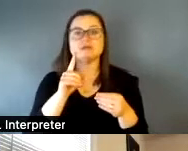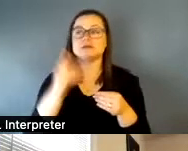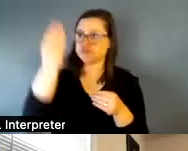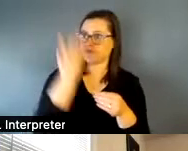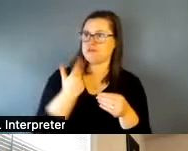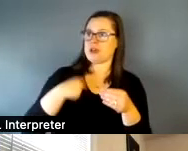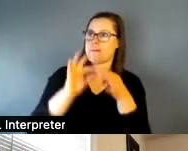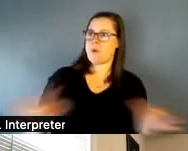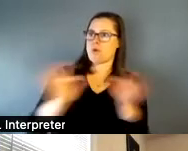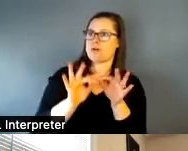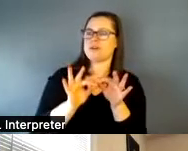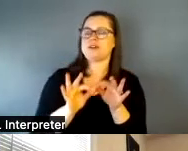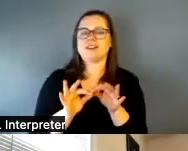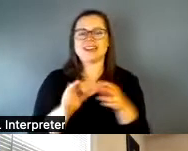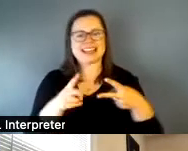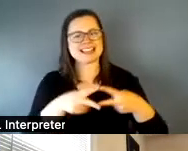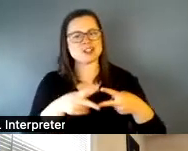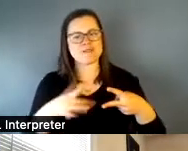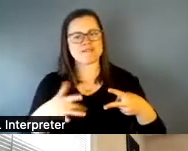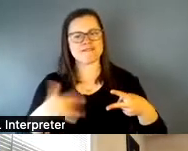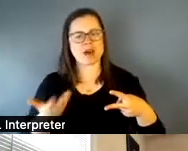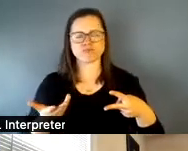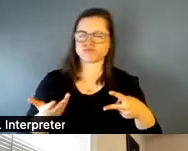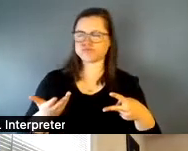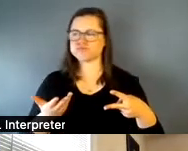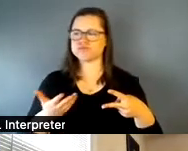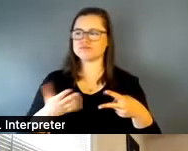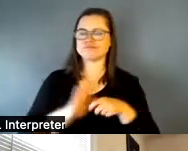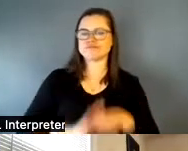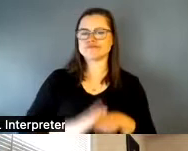that I found to kind of be undermined a little bit. One was that